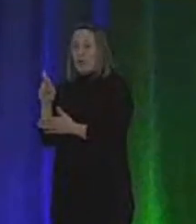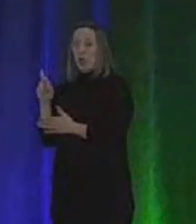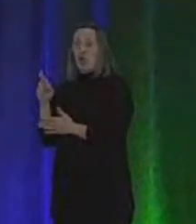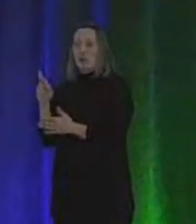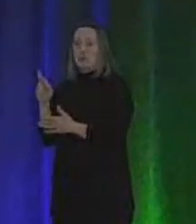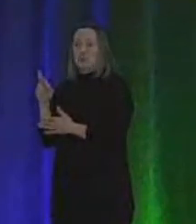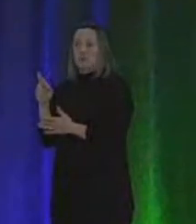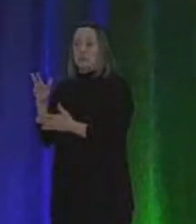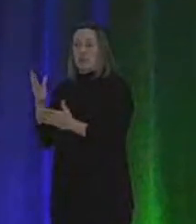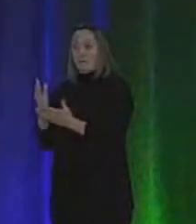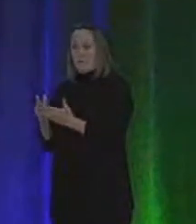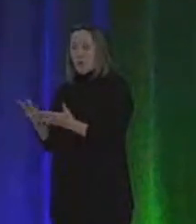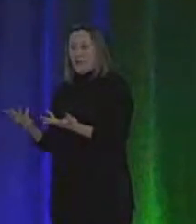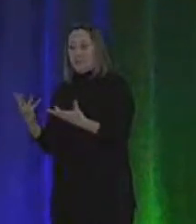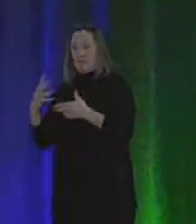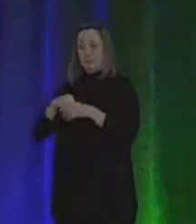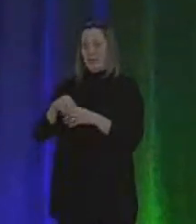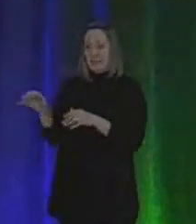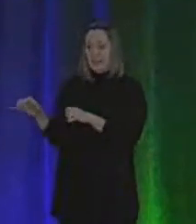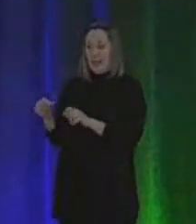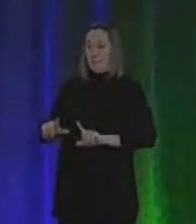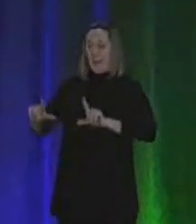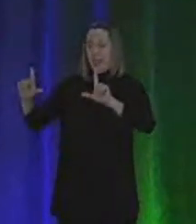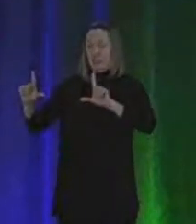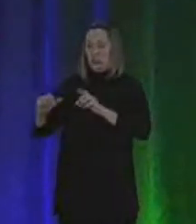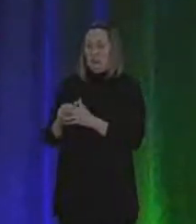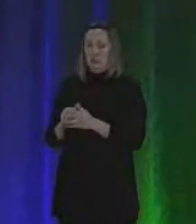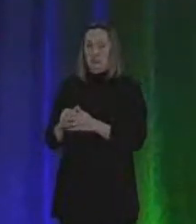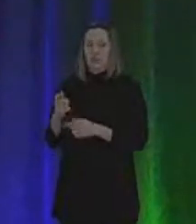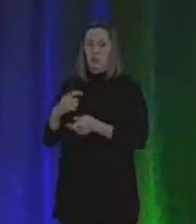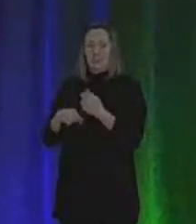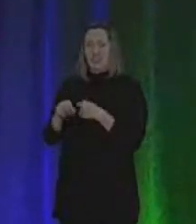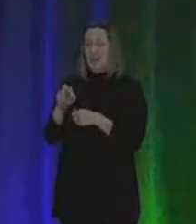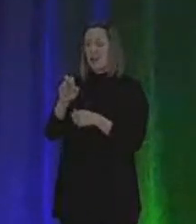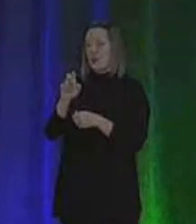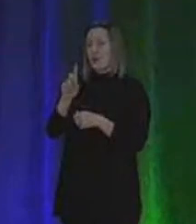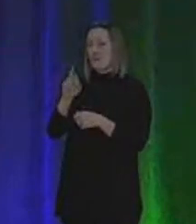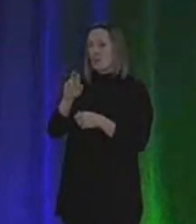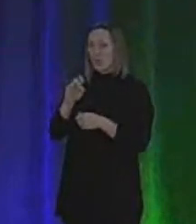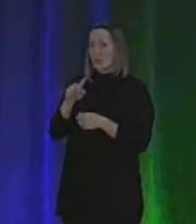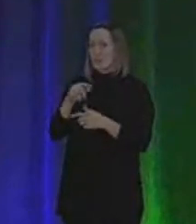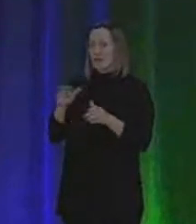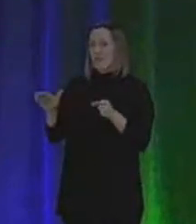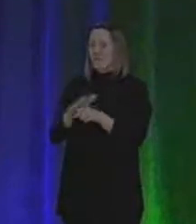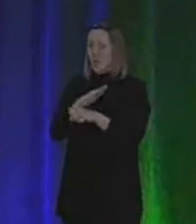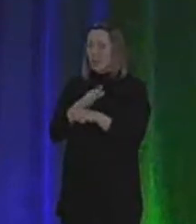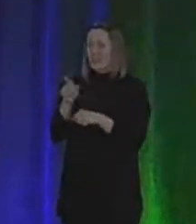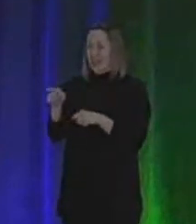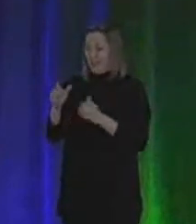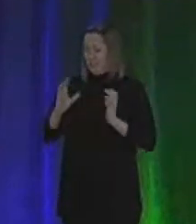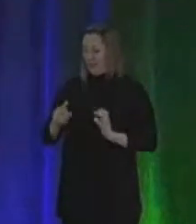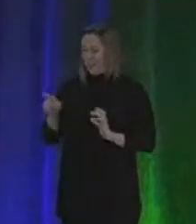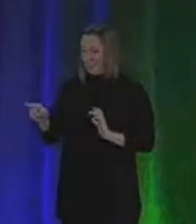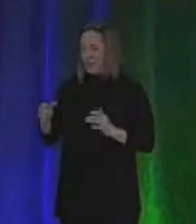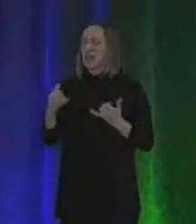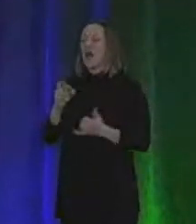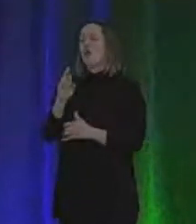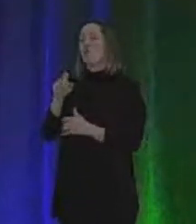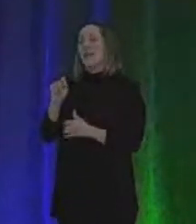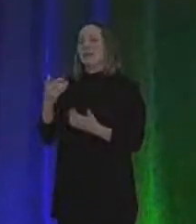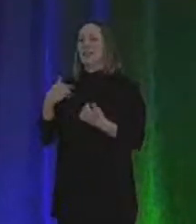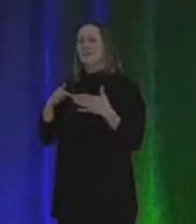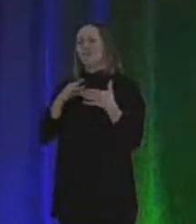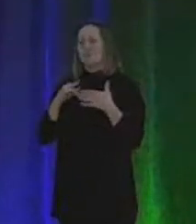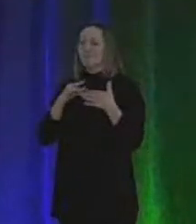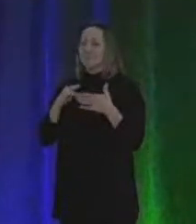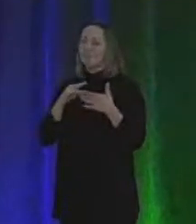page. So instead of React rendering your entire application on the client side, React now gives you the flexibility to choose